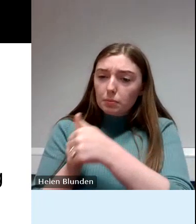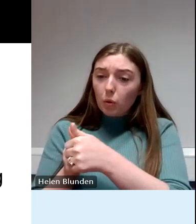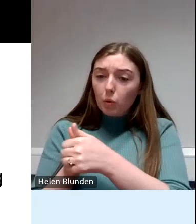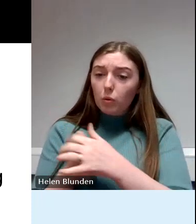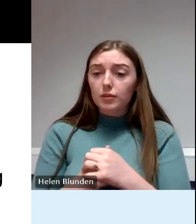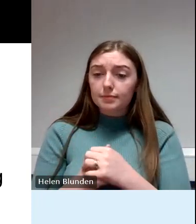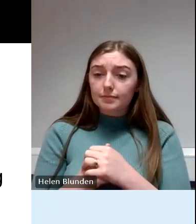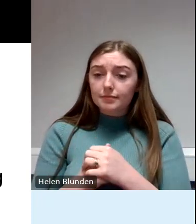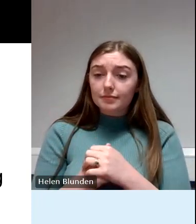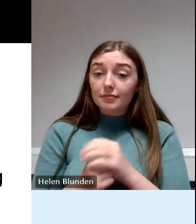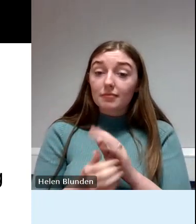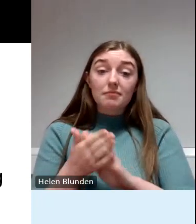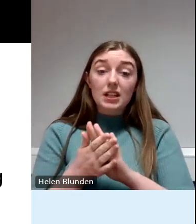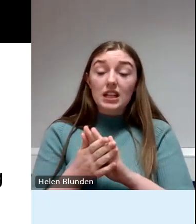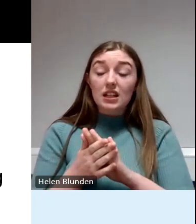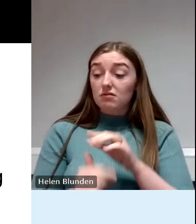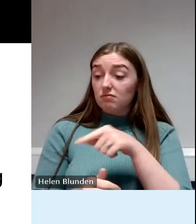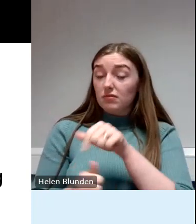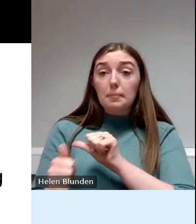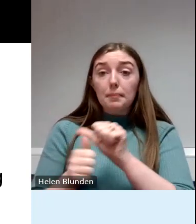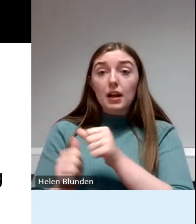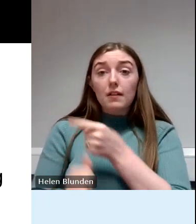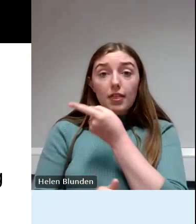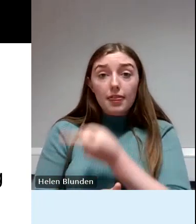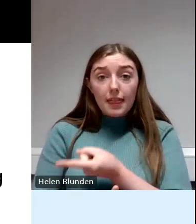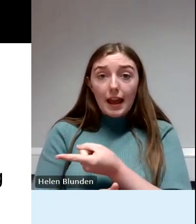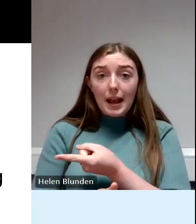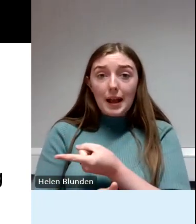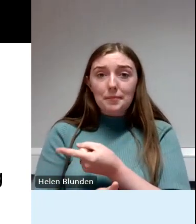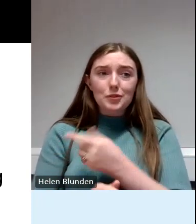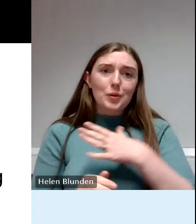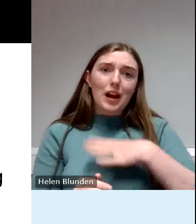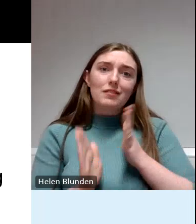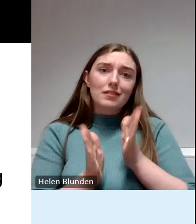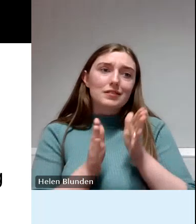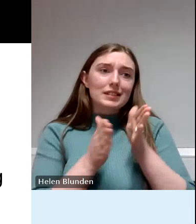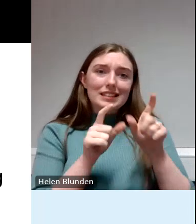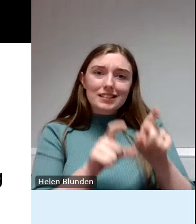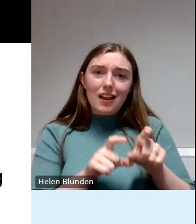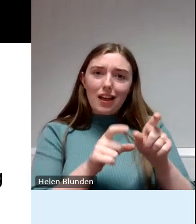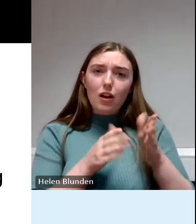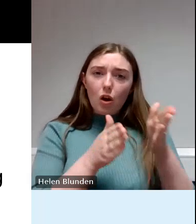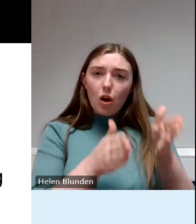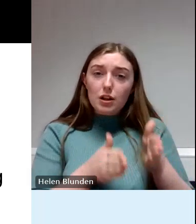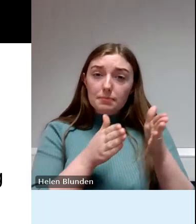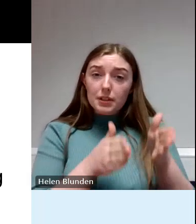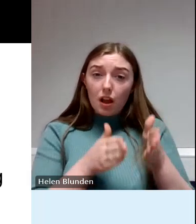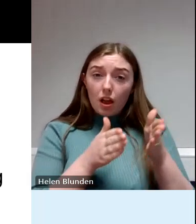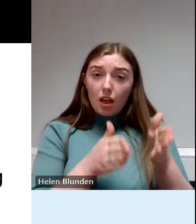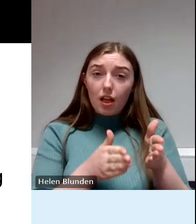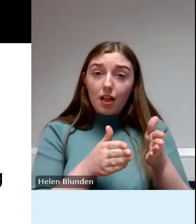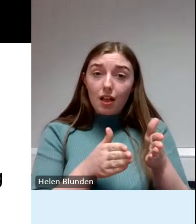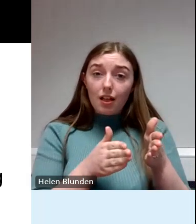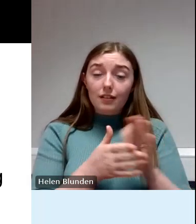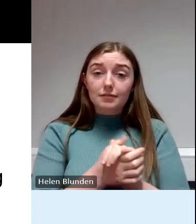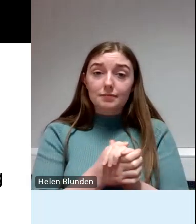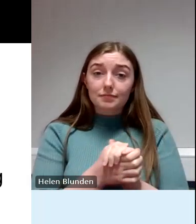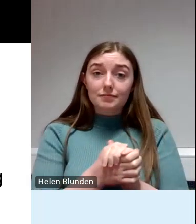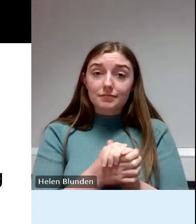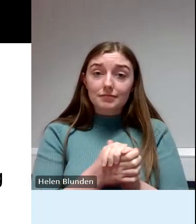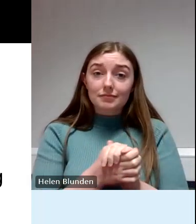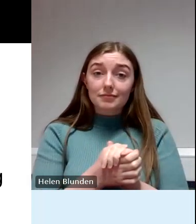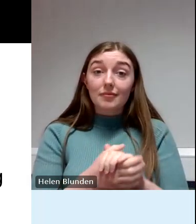the patient because they're not in hospital, but it also means that our bed acute services can be maintained for those patients